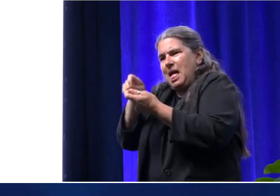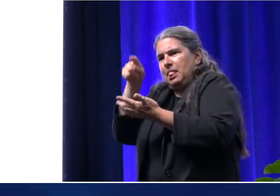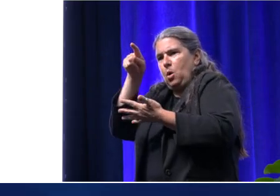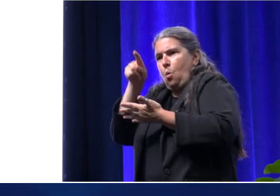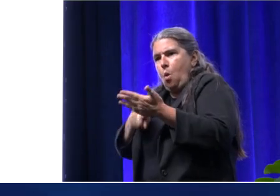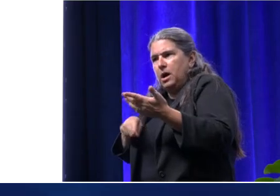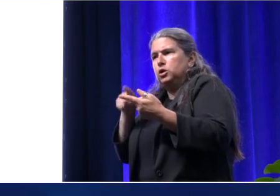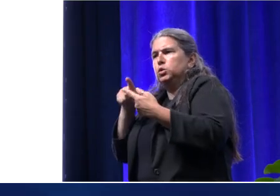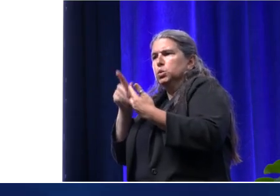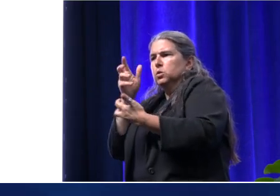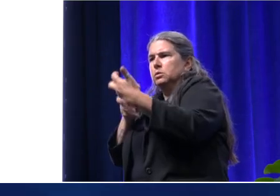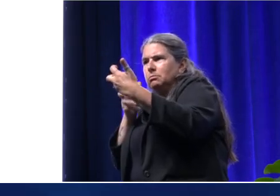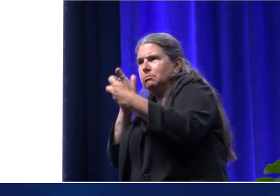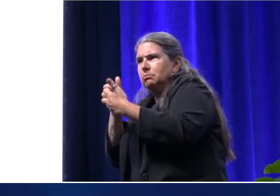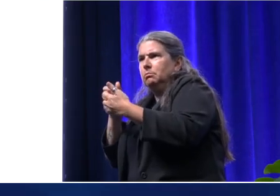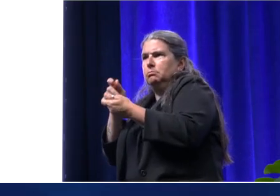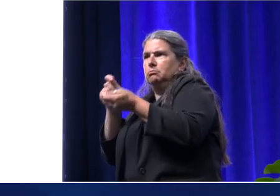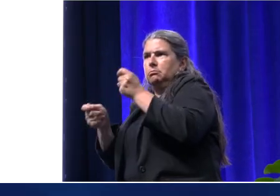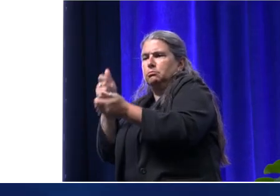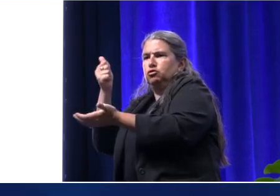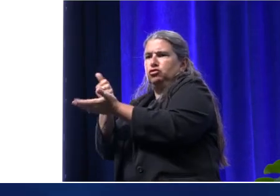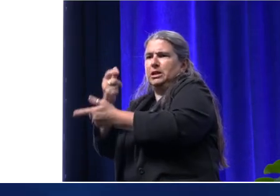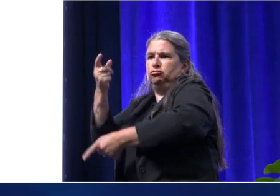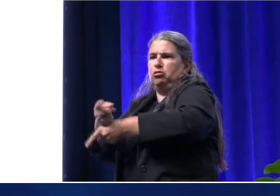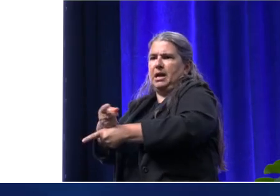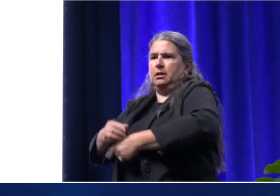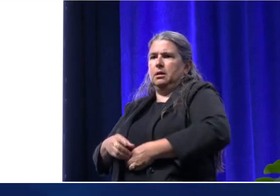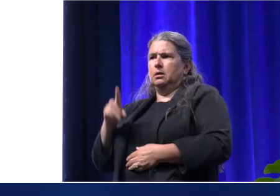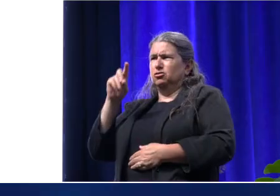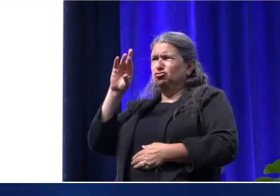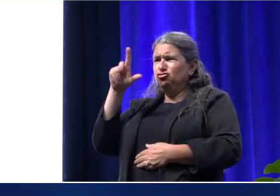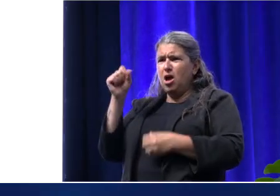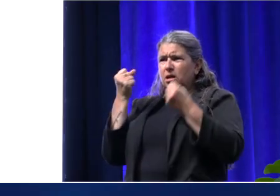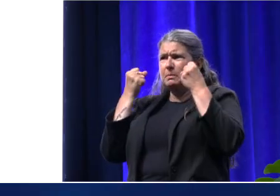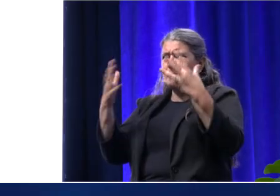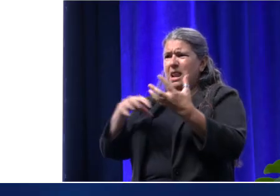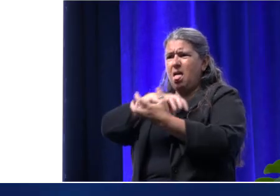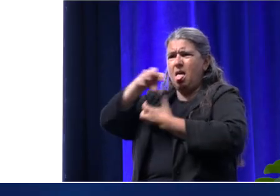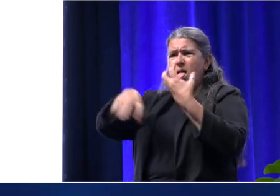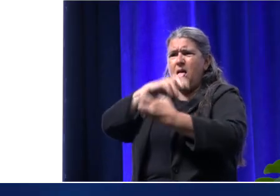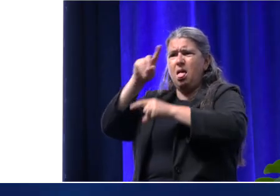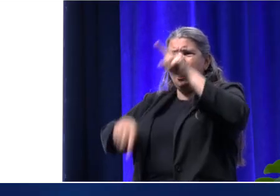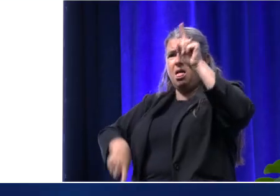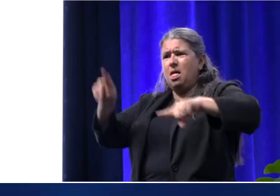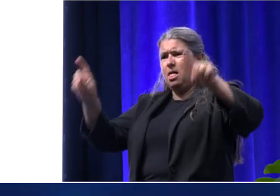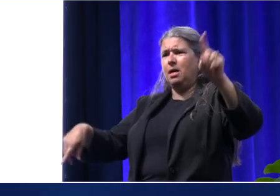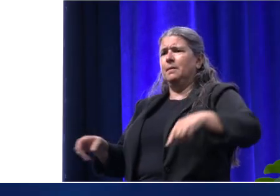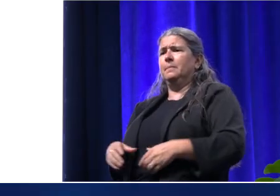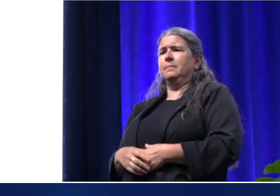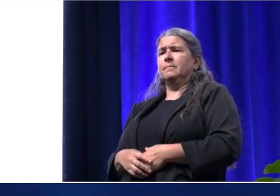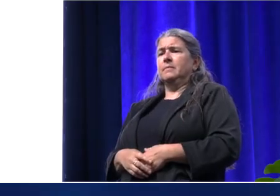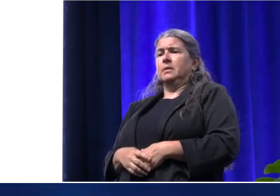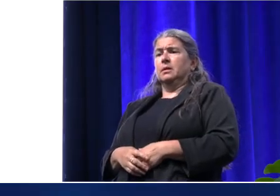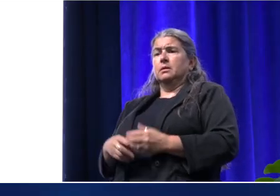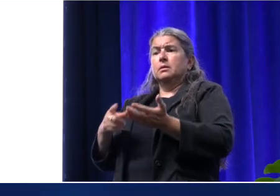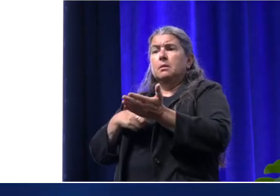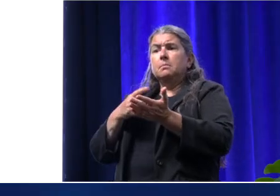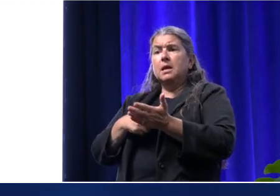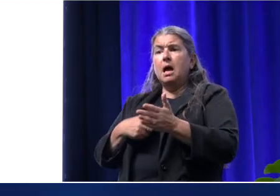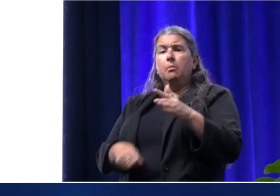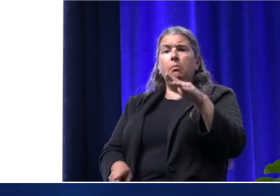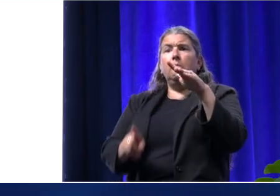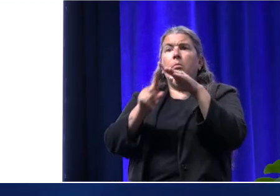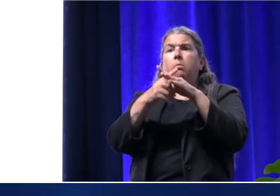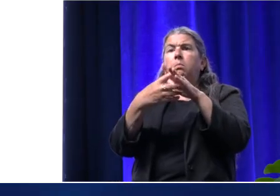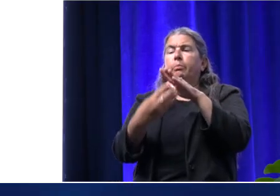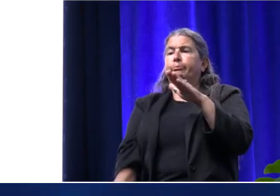becoming adulterated with all these contaminants, but sometimes these contaminants also disappear. So acetamiprid showed up in a handful of